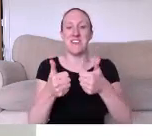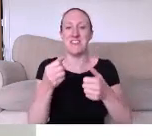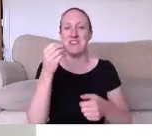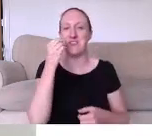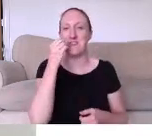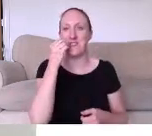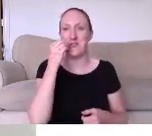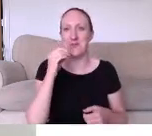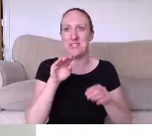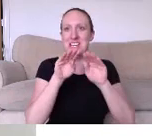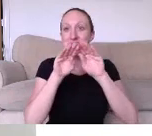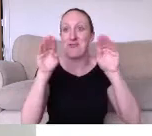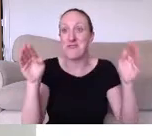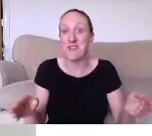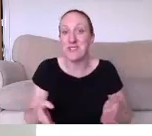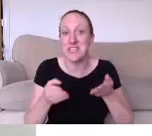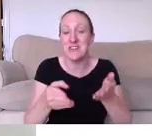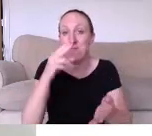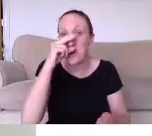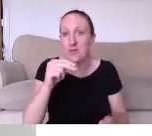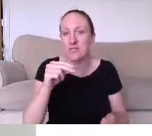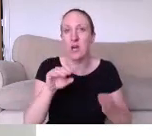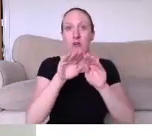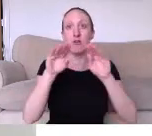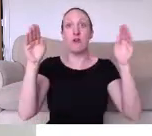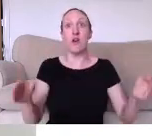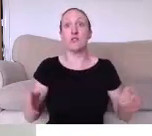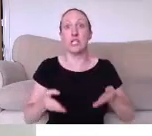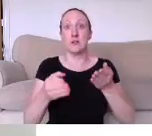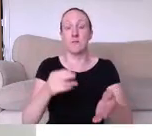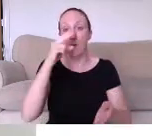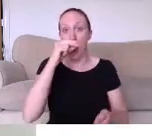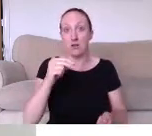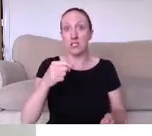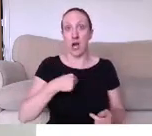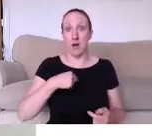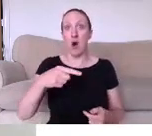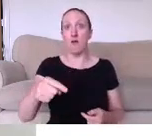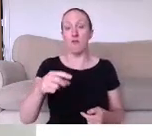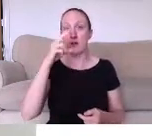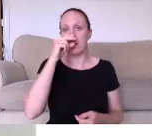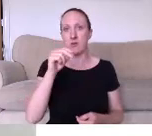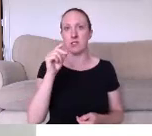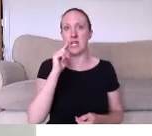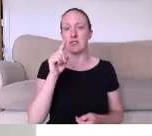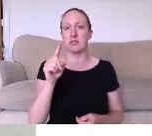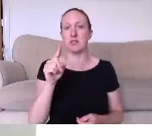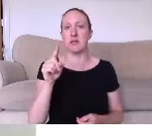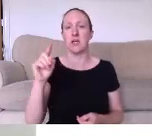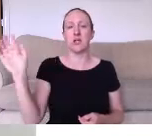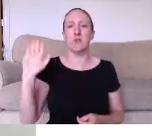his favourite food is roasted fox." "Roasted fox? I'm off," fox